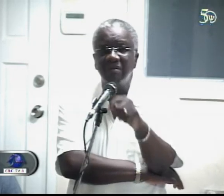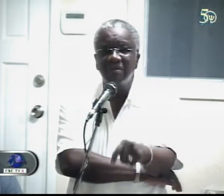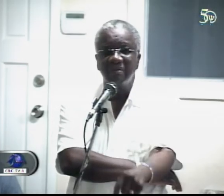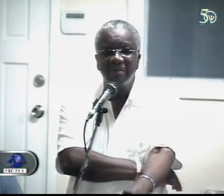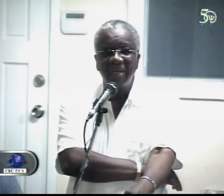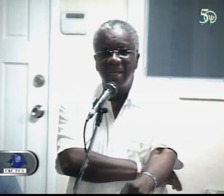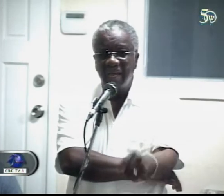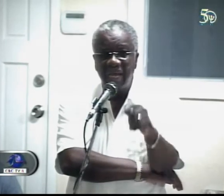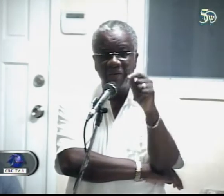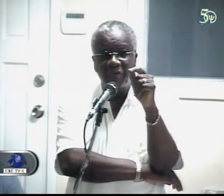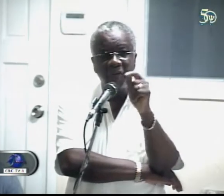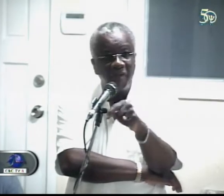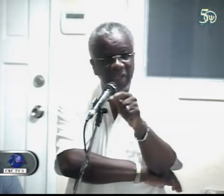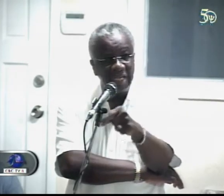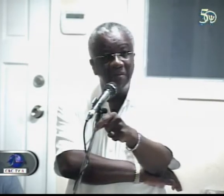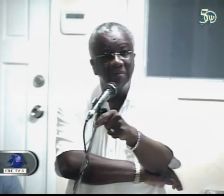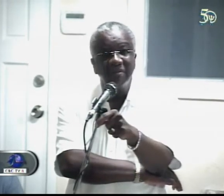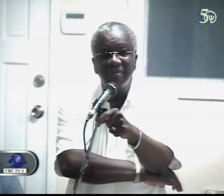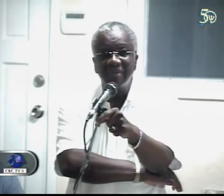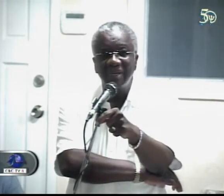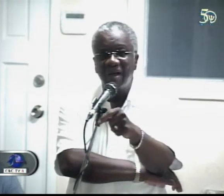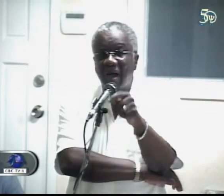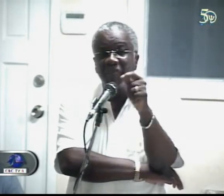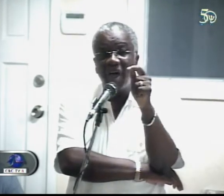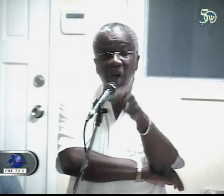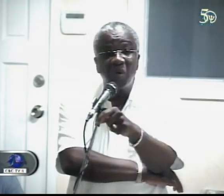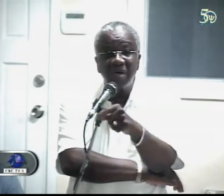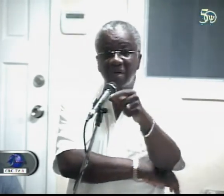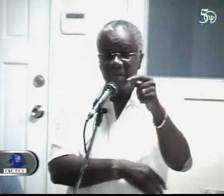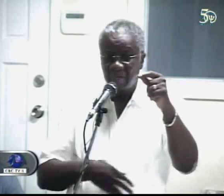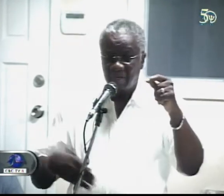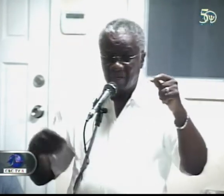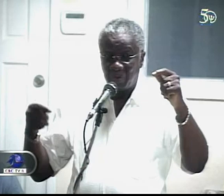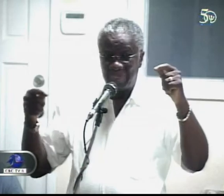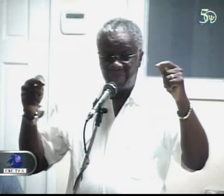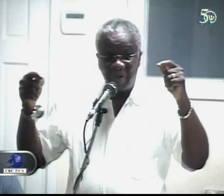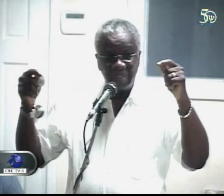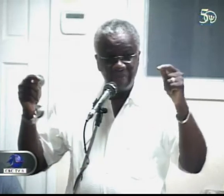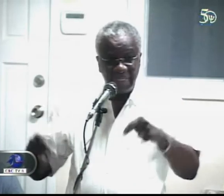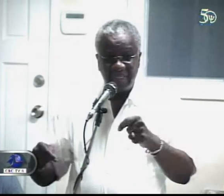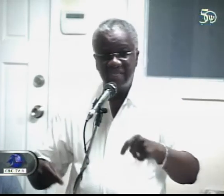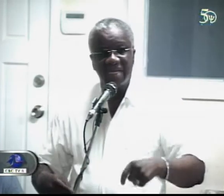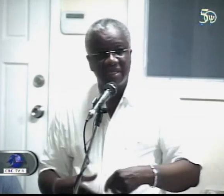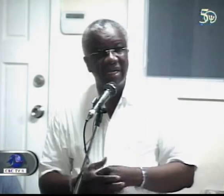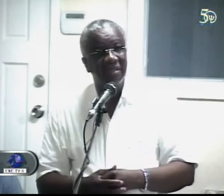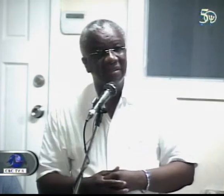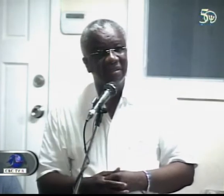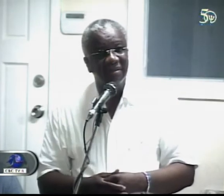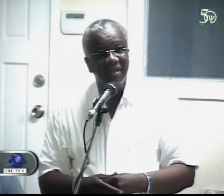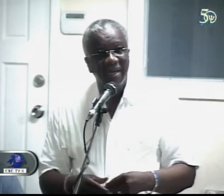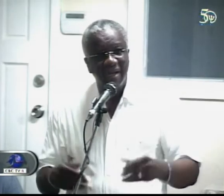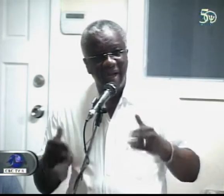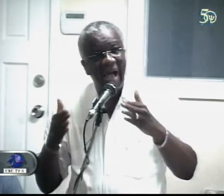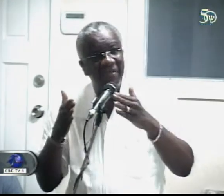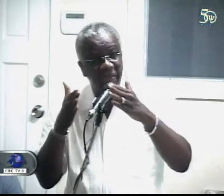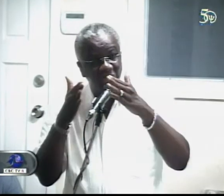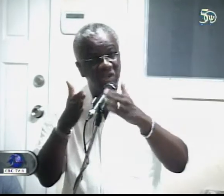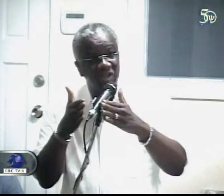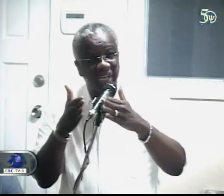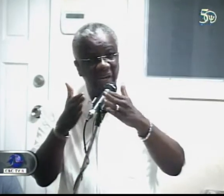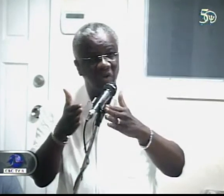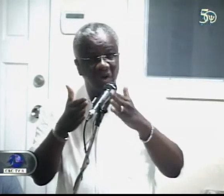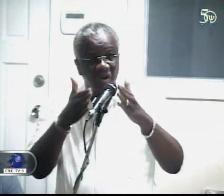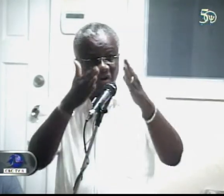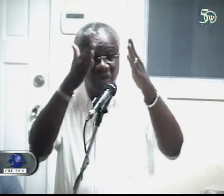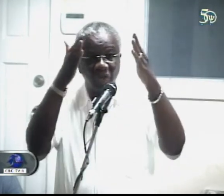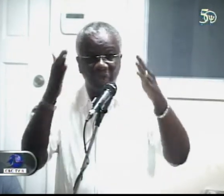been a forfeiting of our responsibilities as adults, and that the children